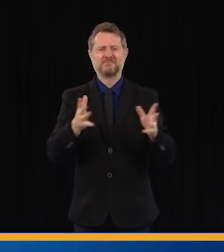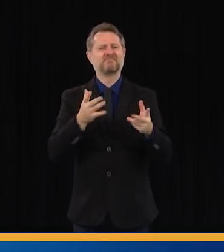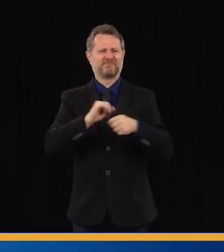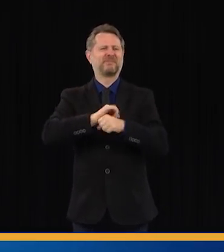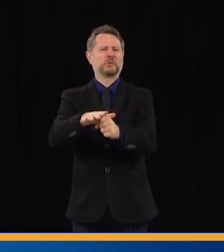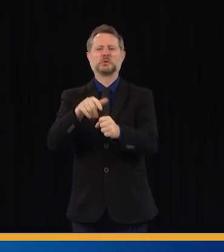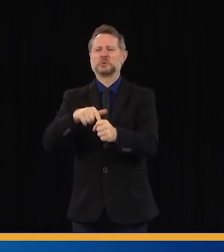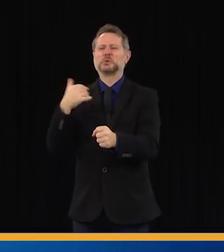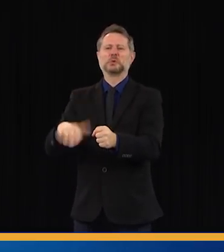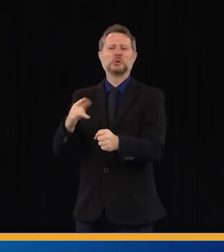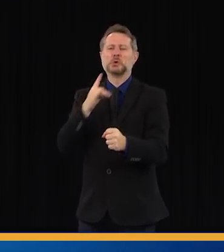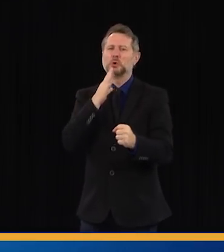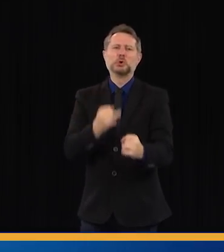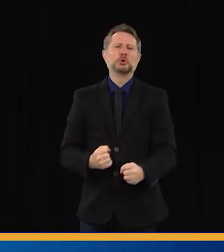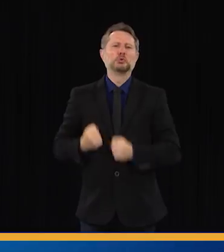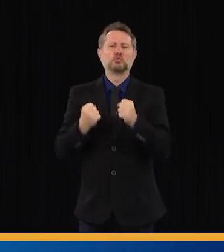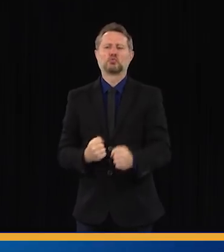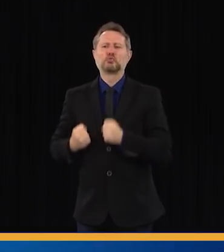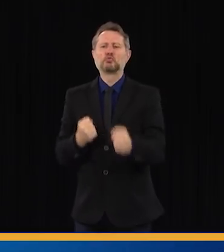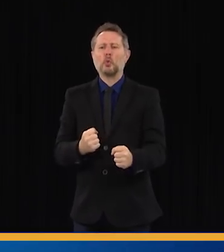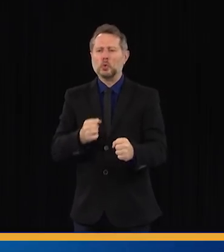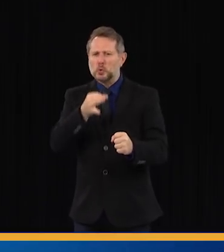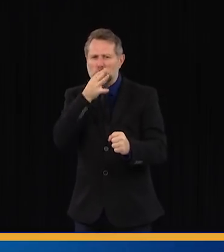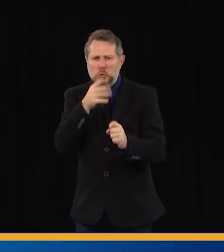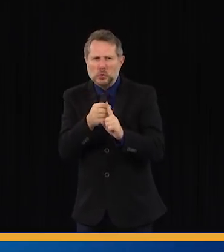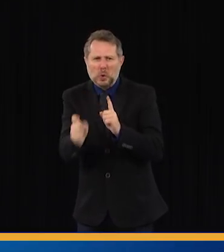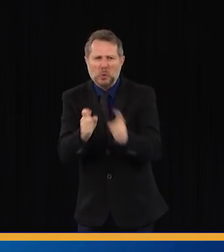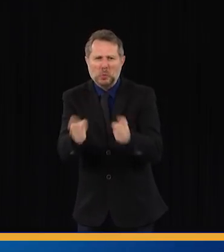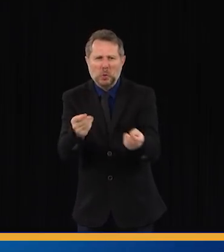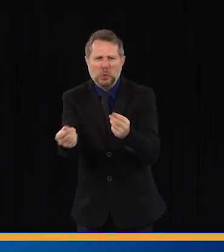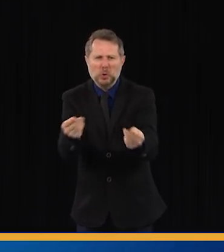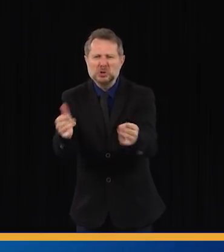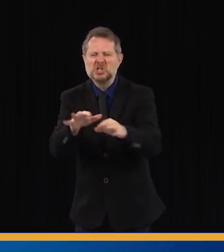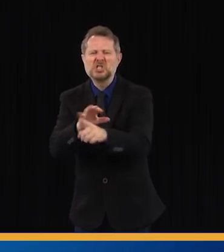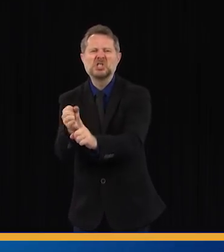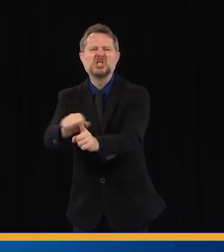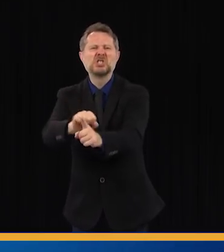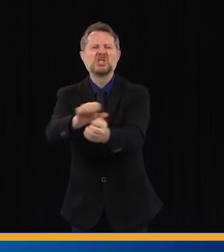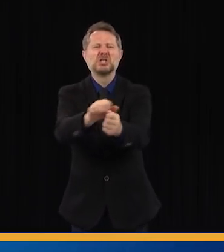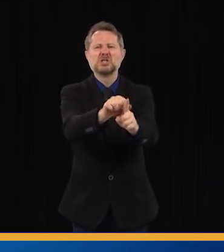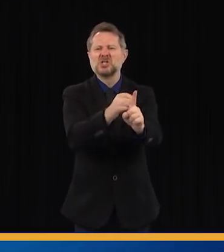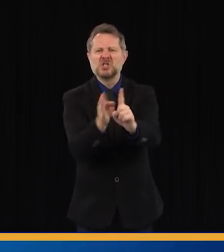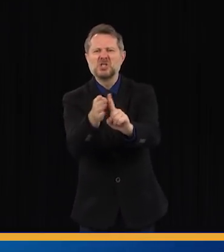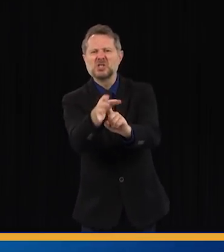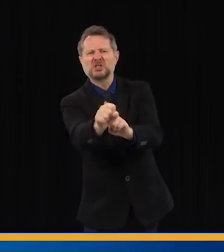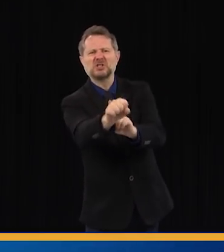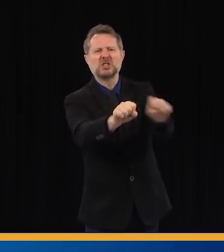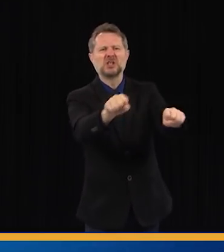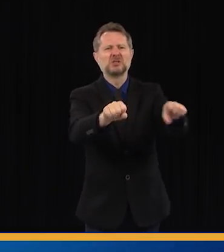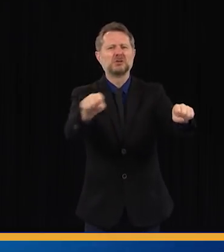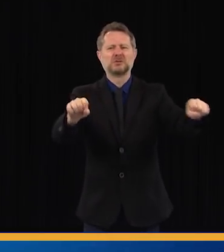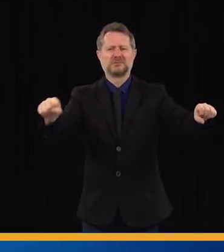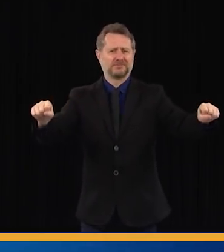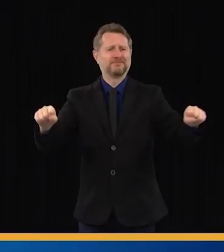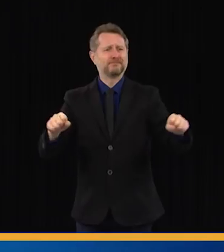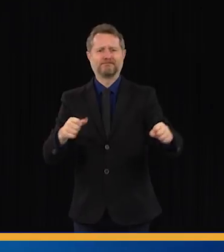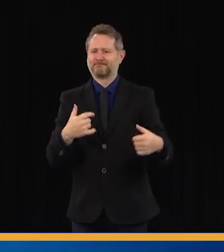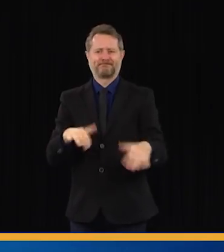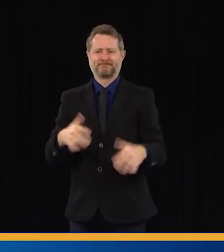very good at spreading. It is very contagious, and the dense environments are its feeding